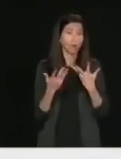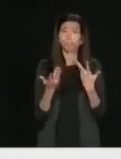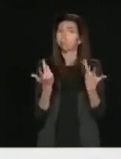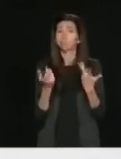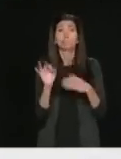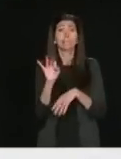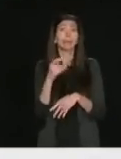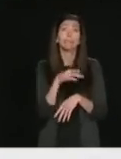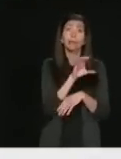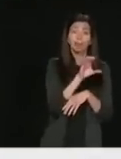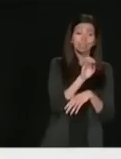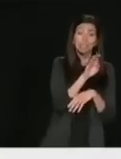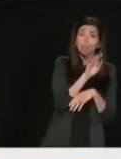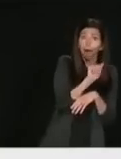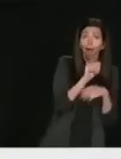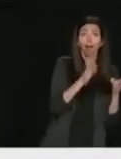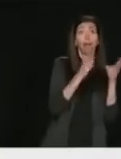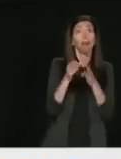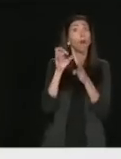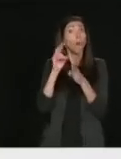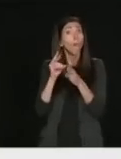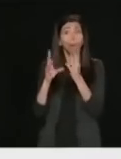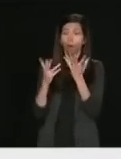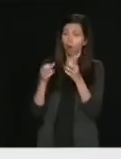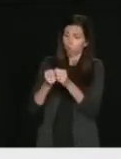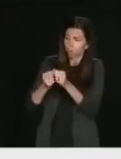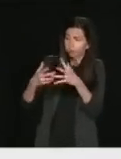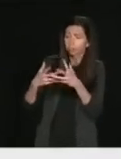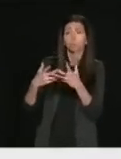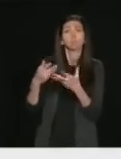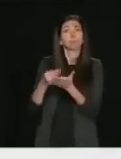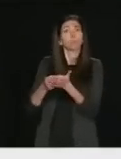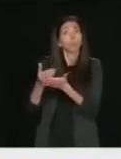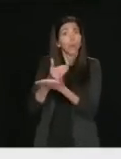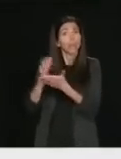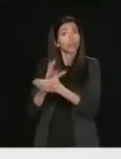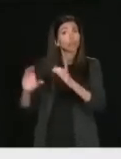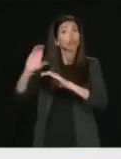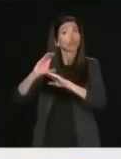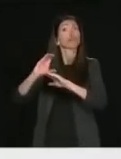the expanded wage subsidy, we're in your corner.